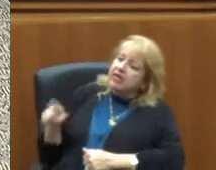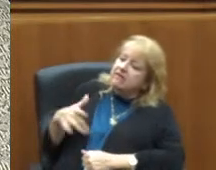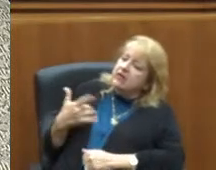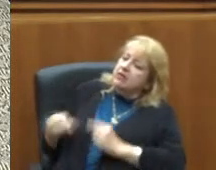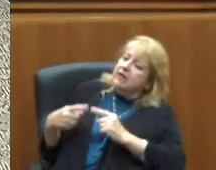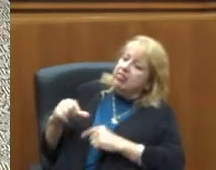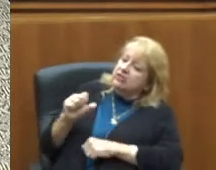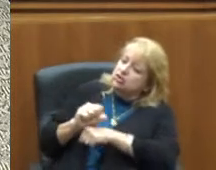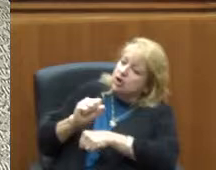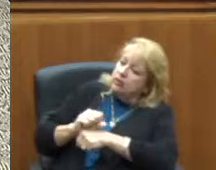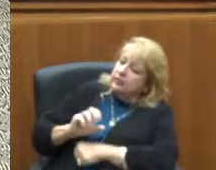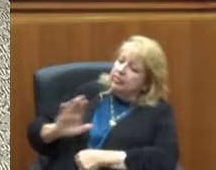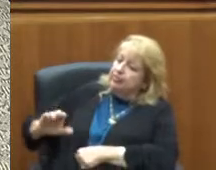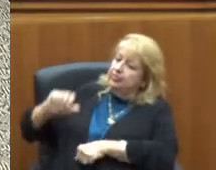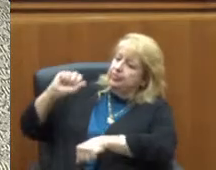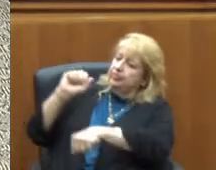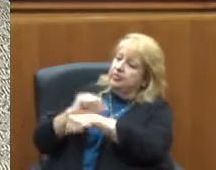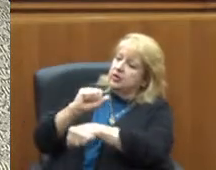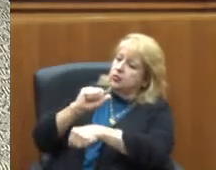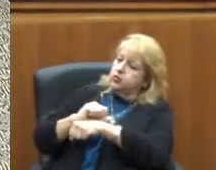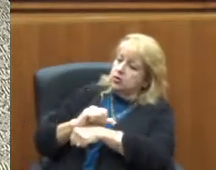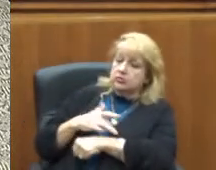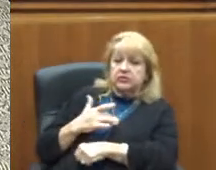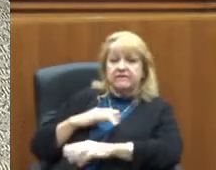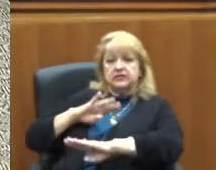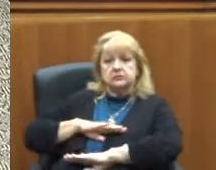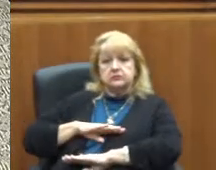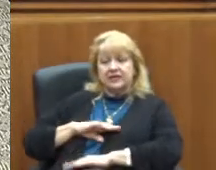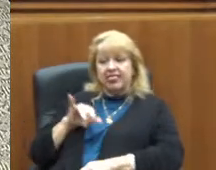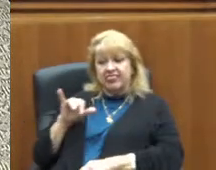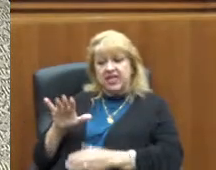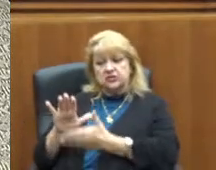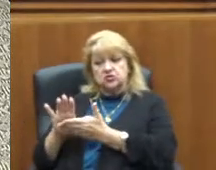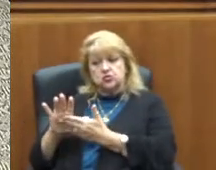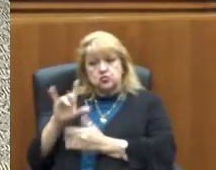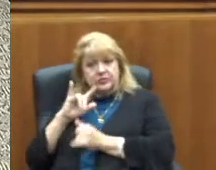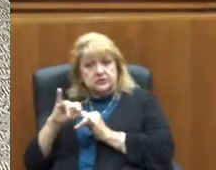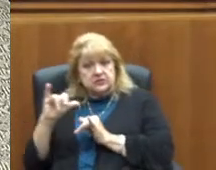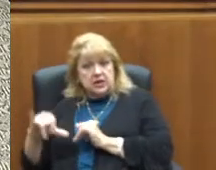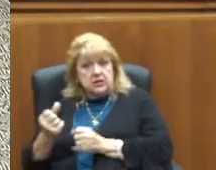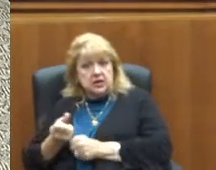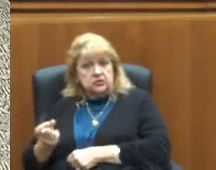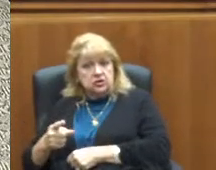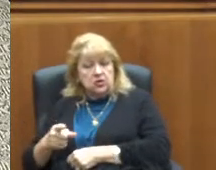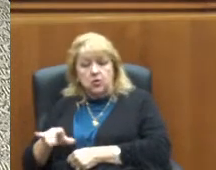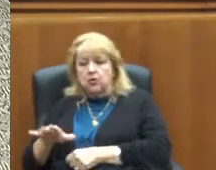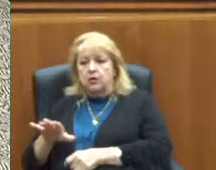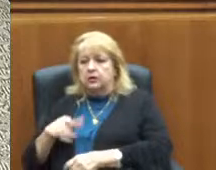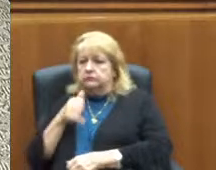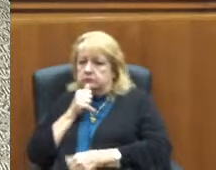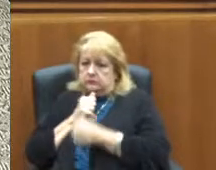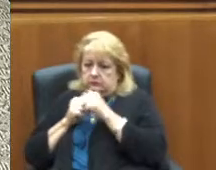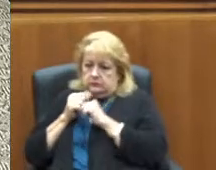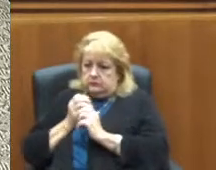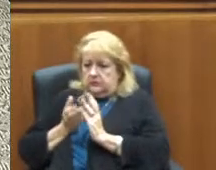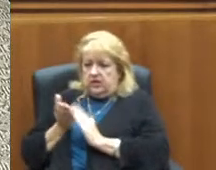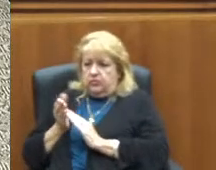work related to their fulfillment. Will they stay in that school next year? So one of the things that we asked them